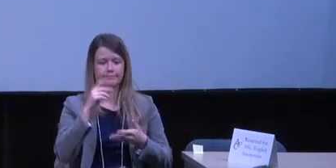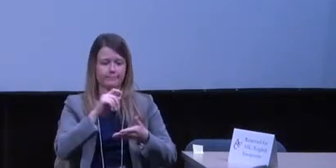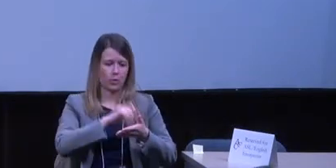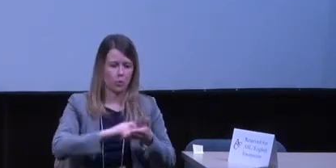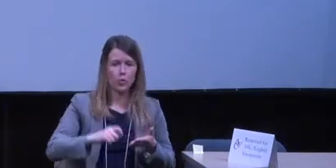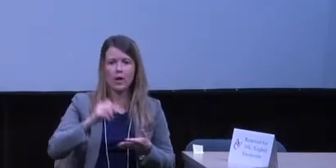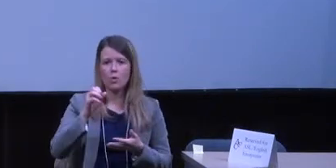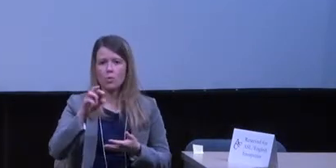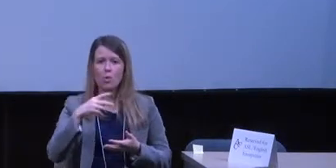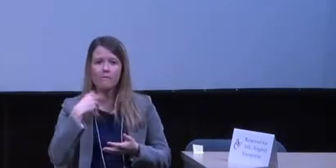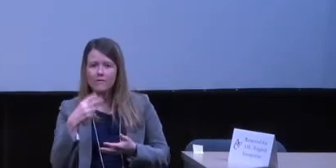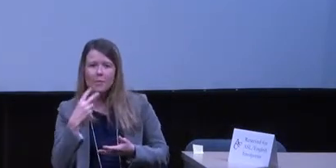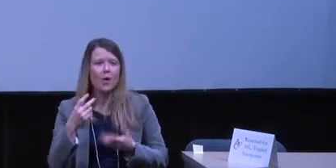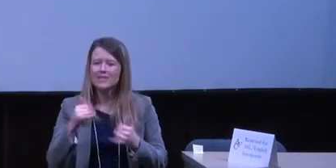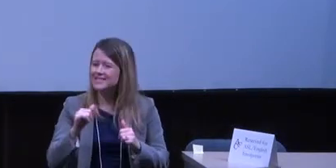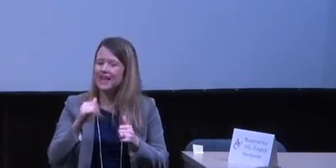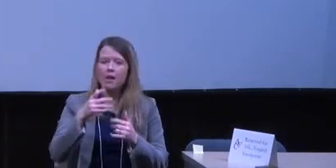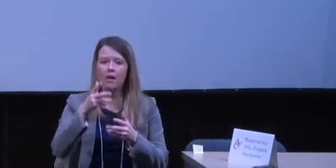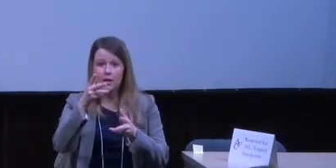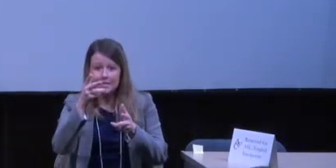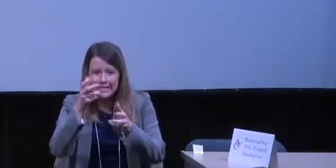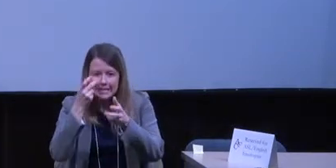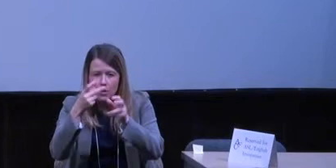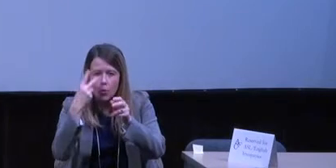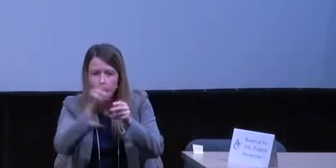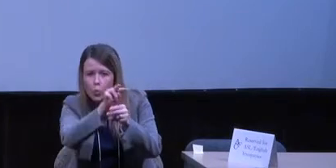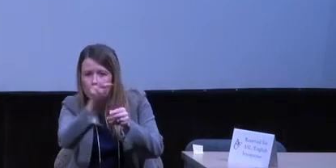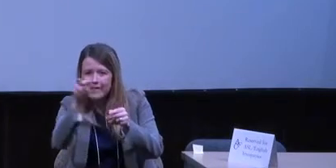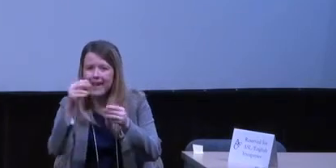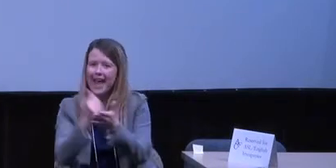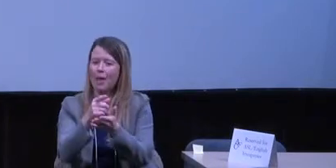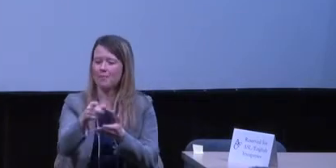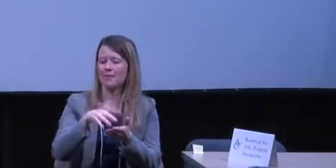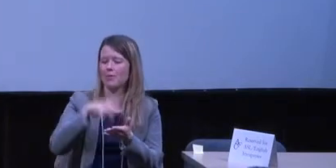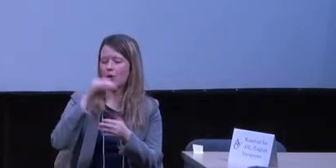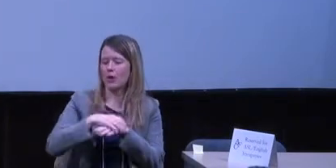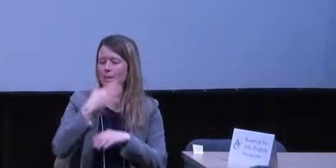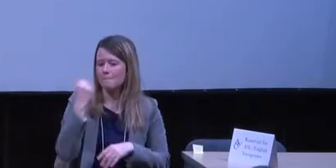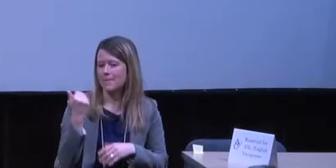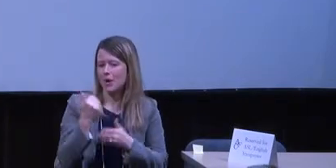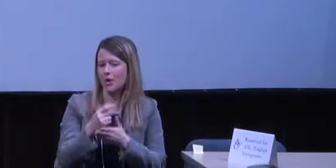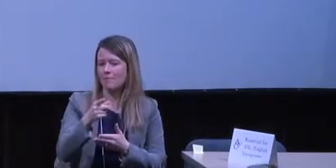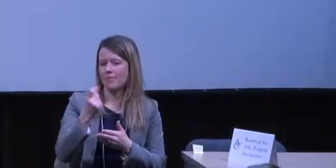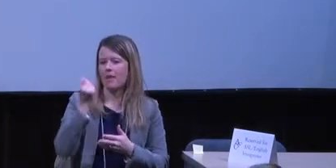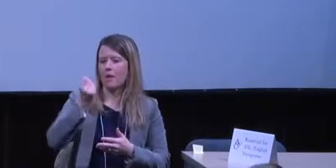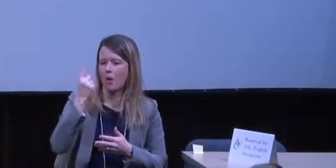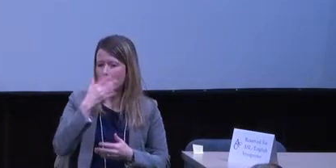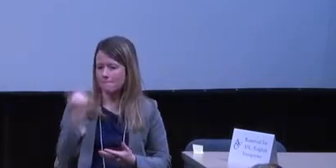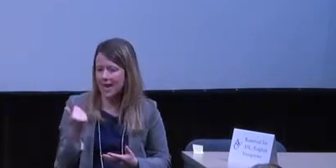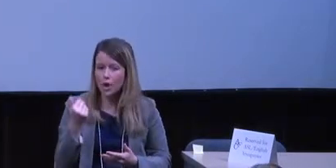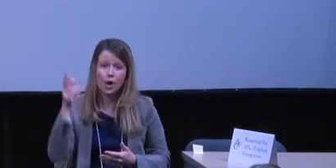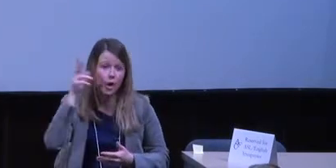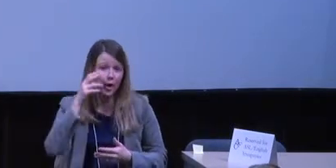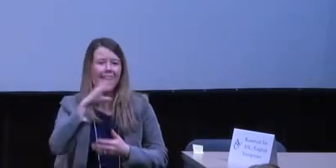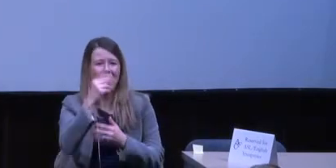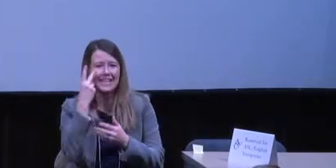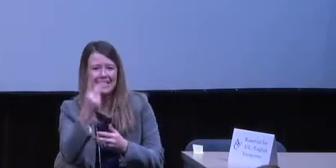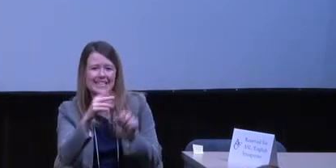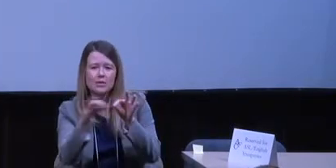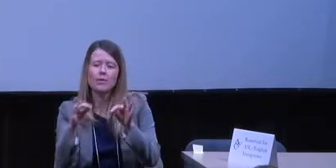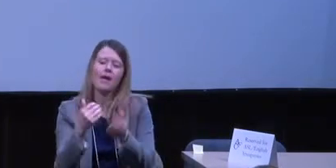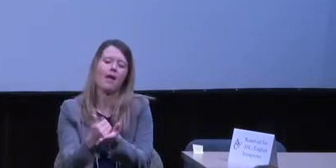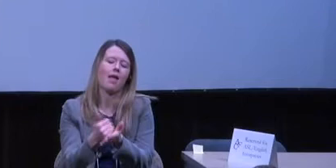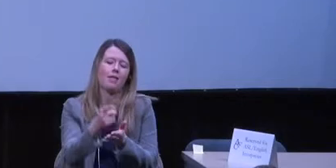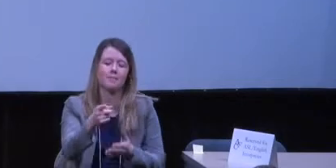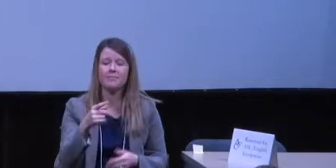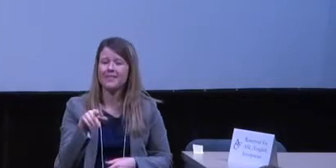that context as well. So it works for everybody. I don't know if anybody's done this, but have you ever watched like